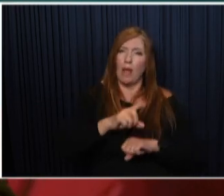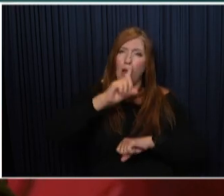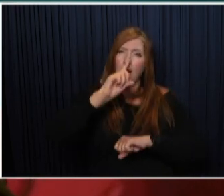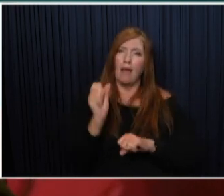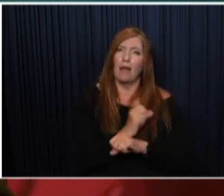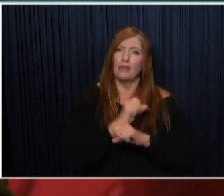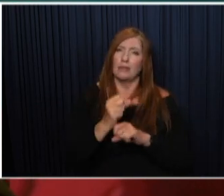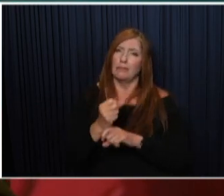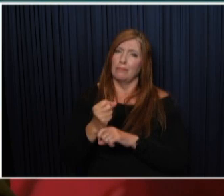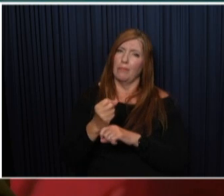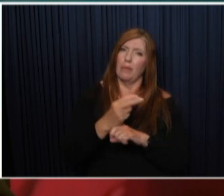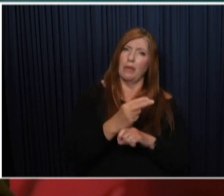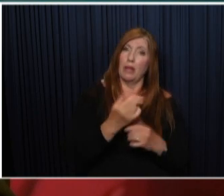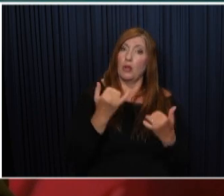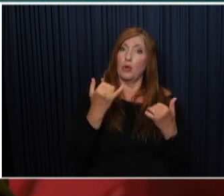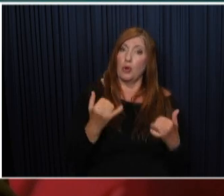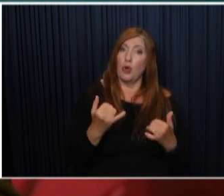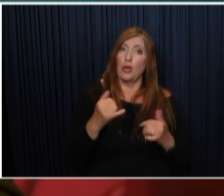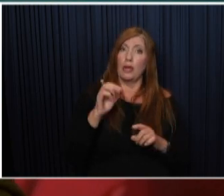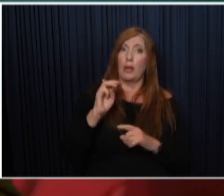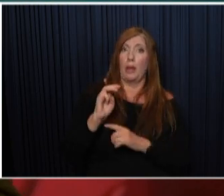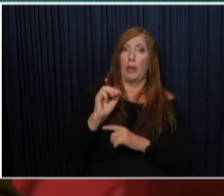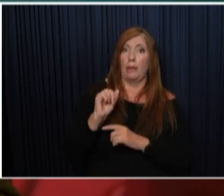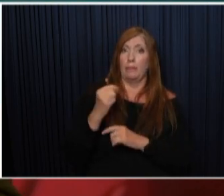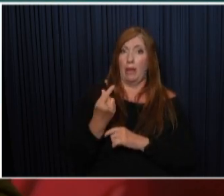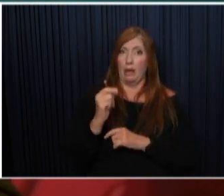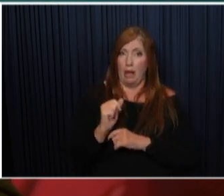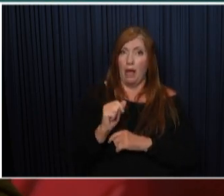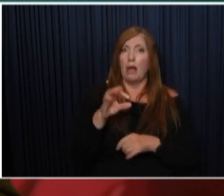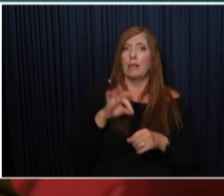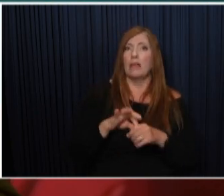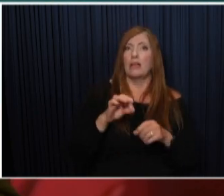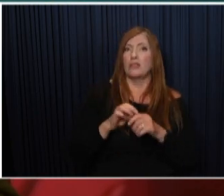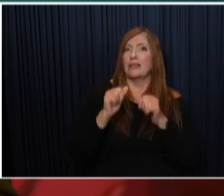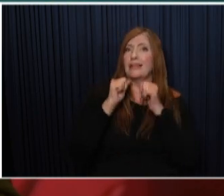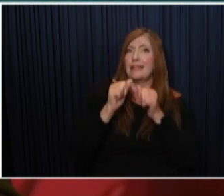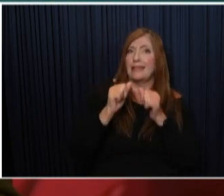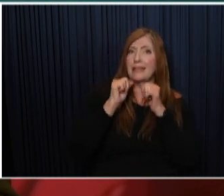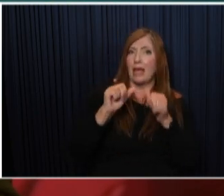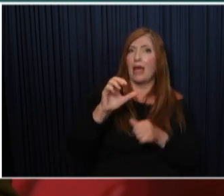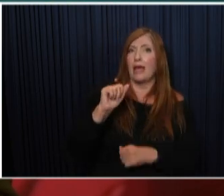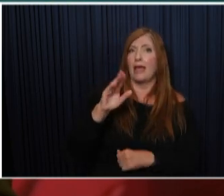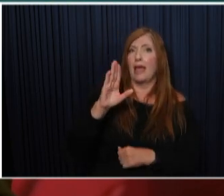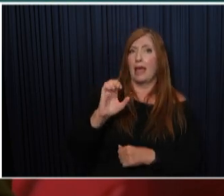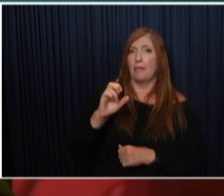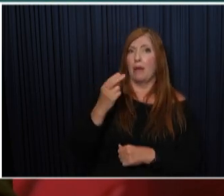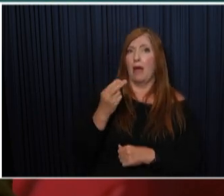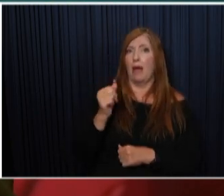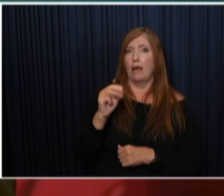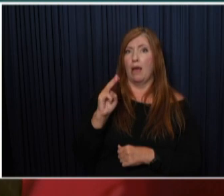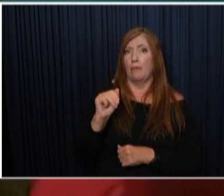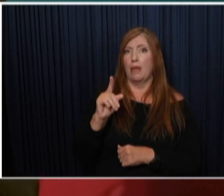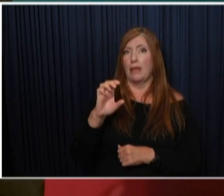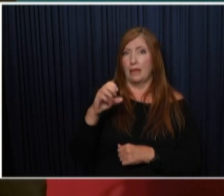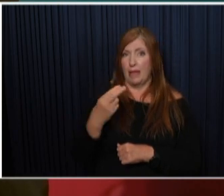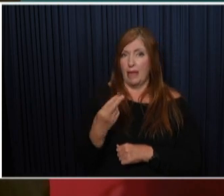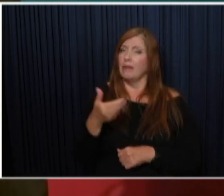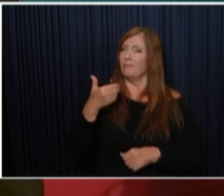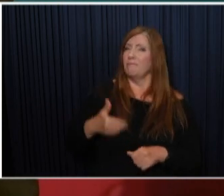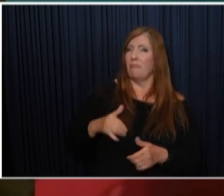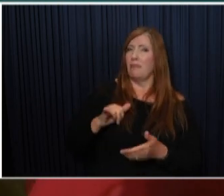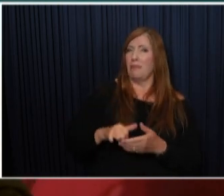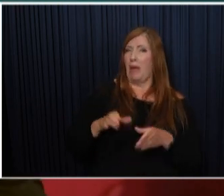beat the current MAGA election denier, Abe Hamadeh. I think I'm that candidate. Some